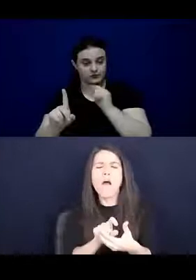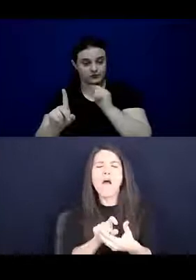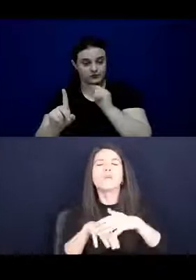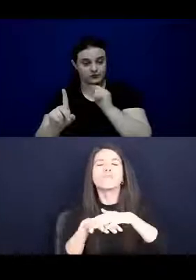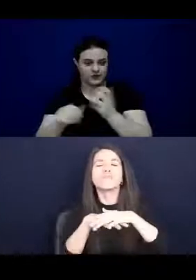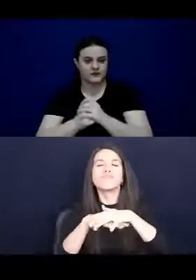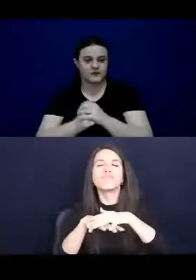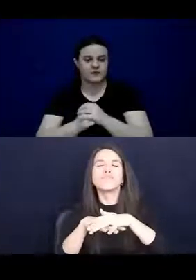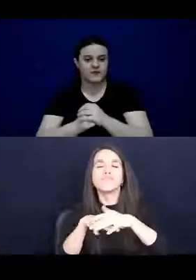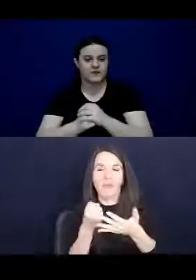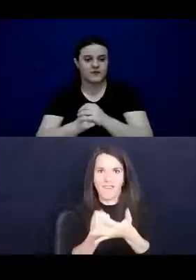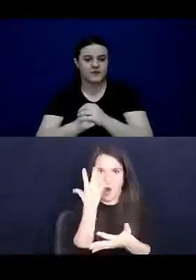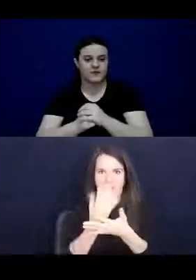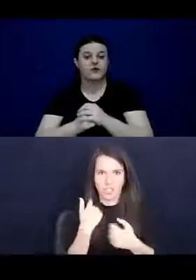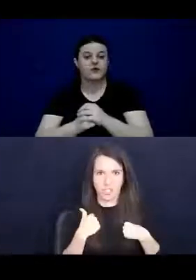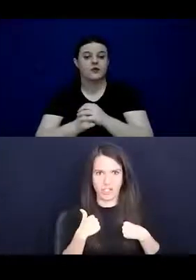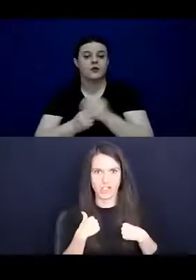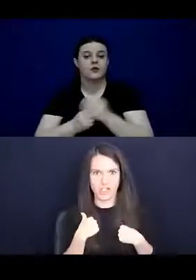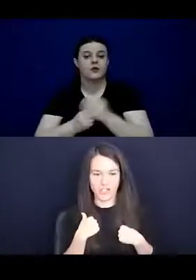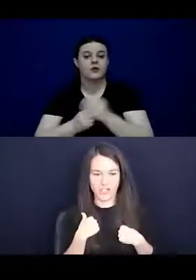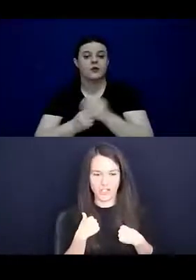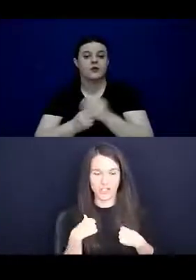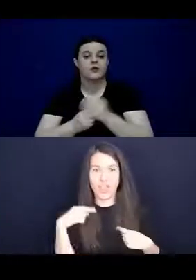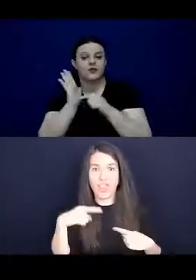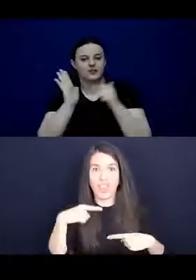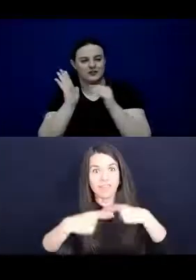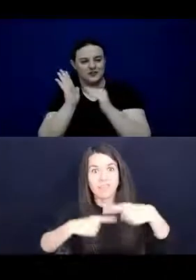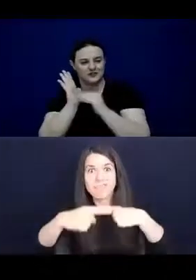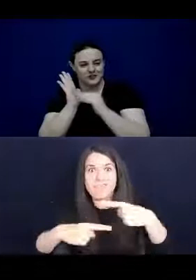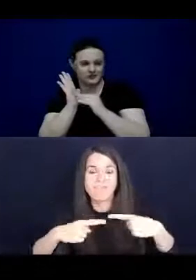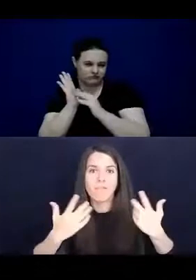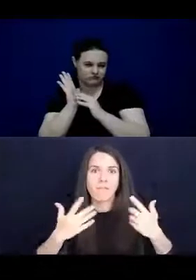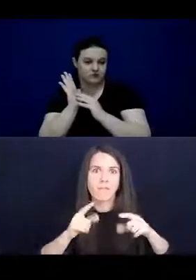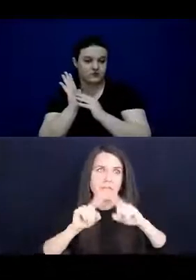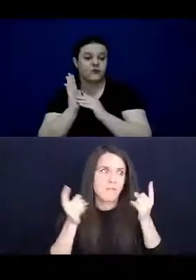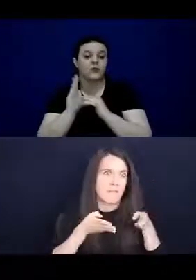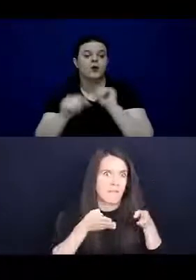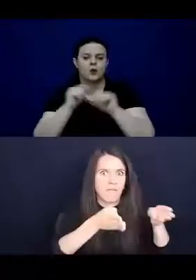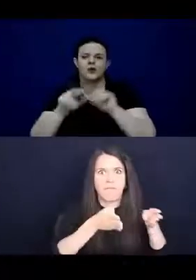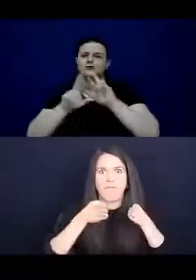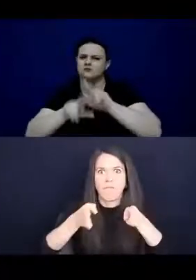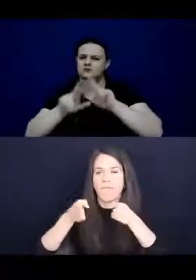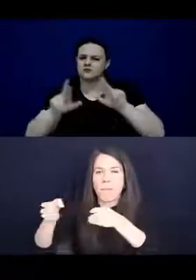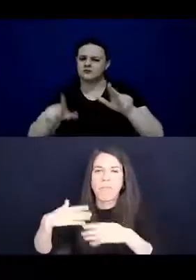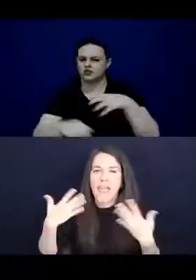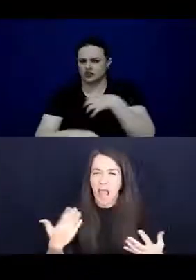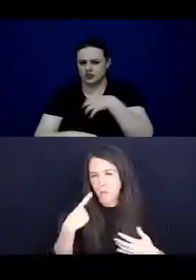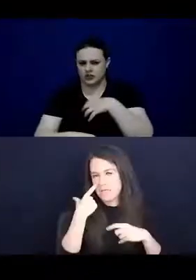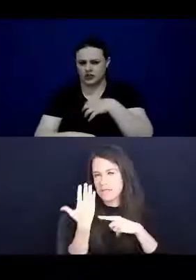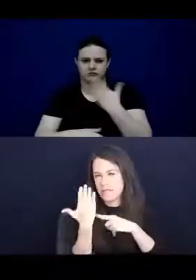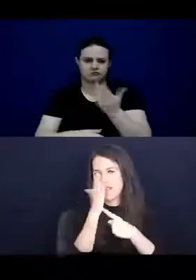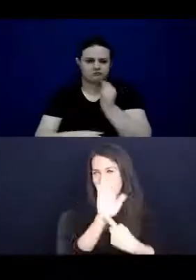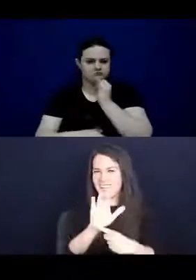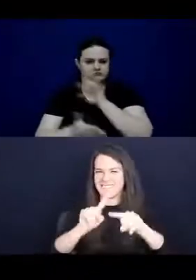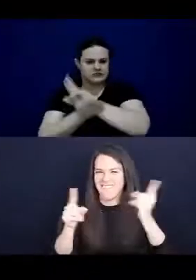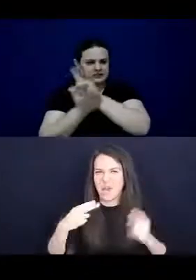touch. It's important to emphasize that these can come in different forms, and actually you're going to meet several different forms of